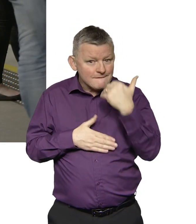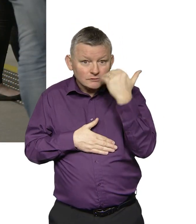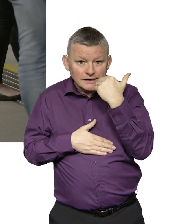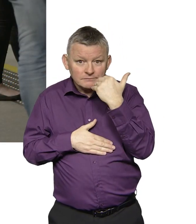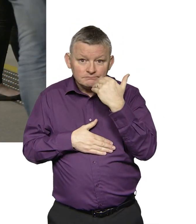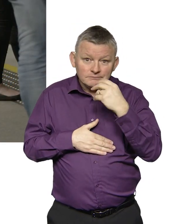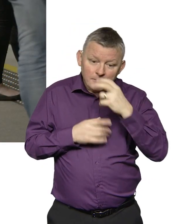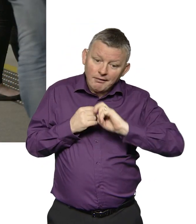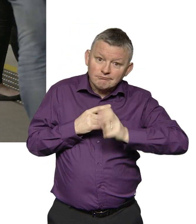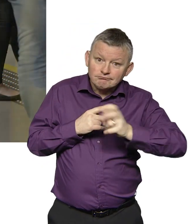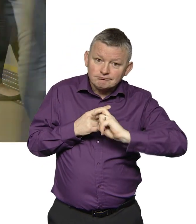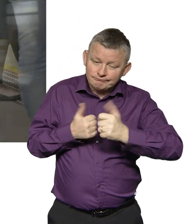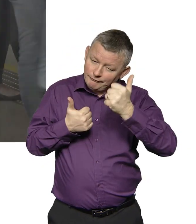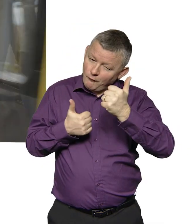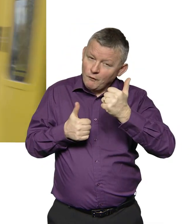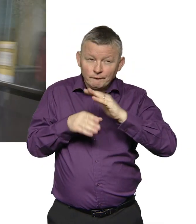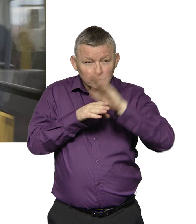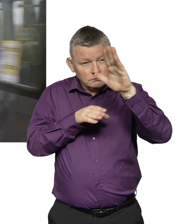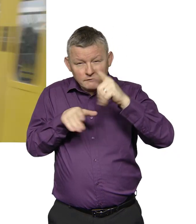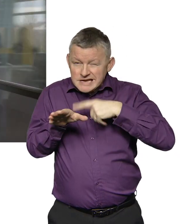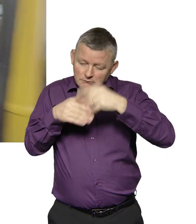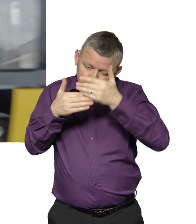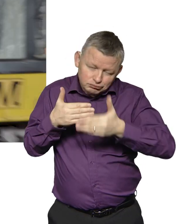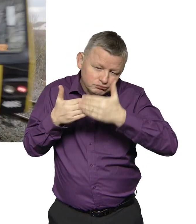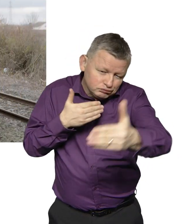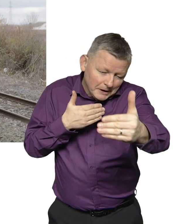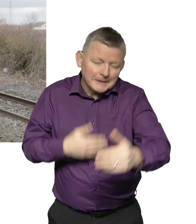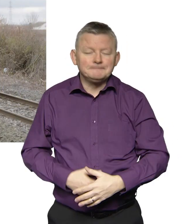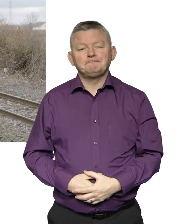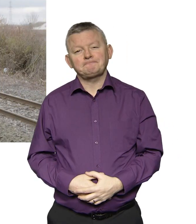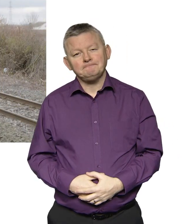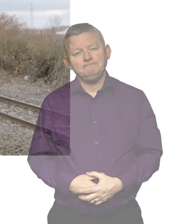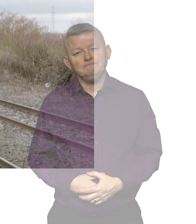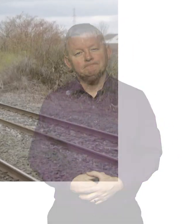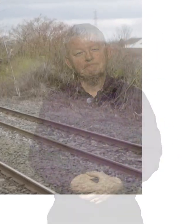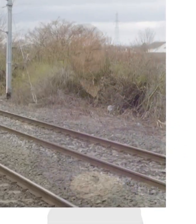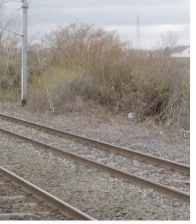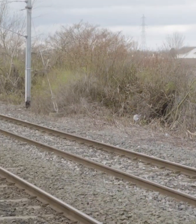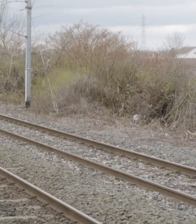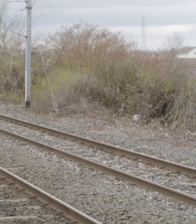Tyne and Wear Metro continues to be part of everyday life for decades to come.